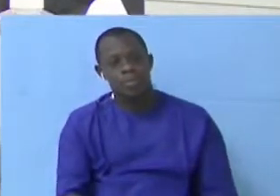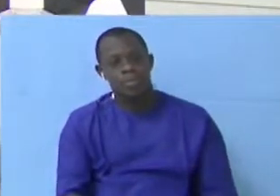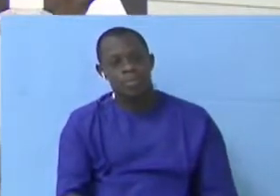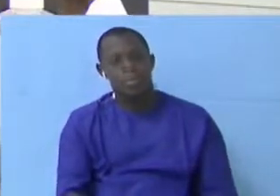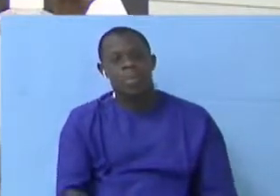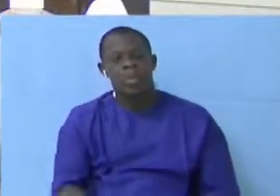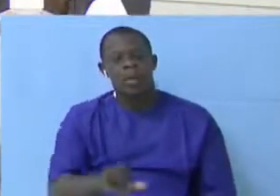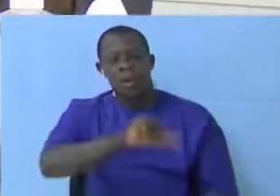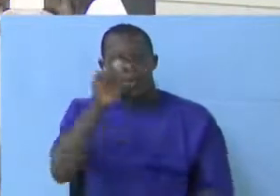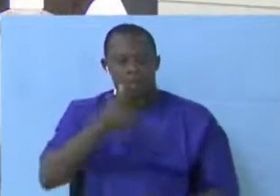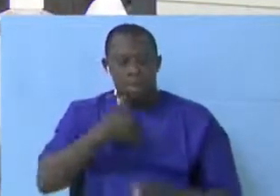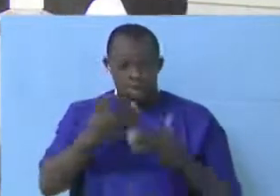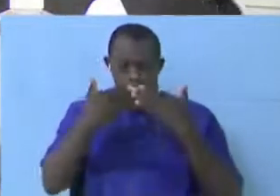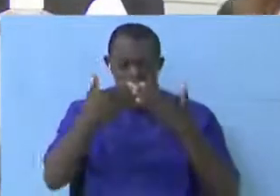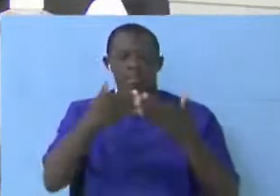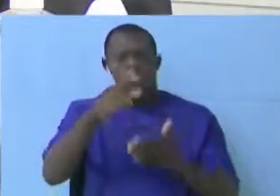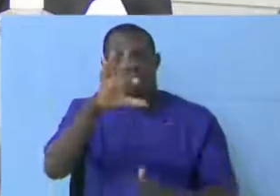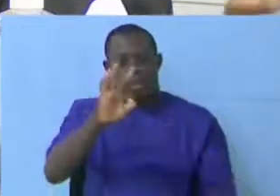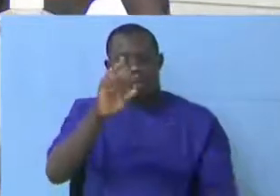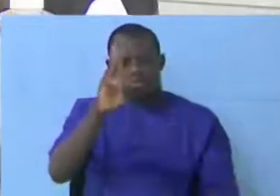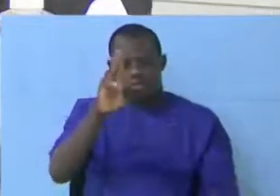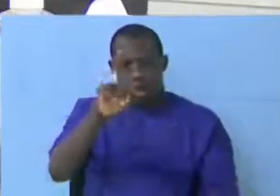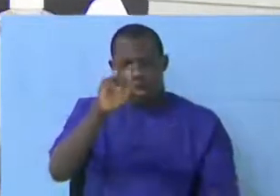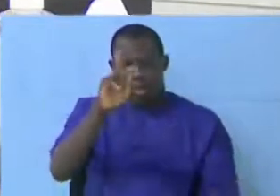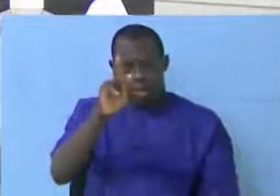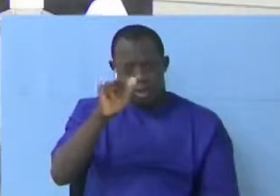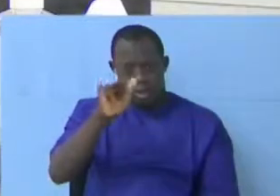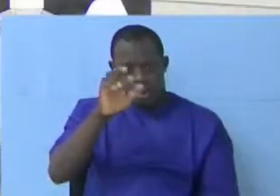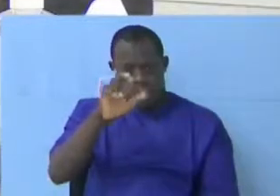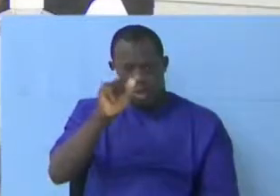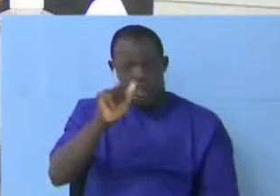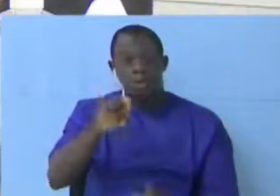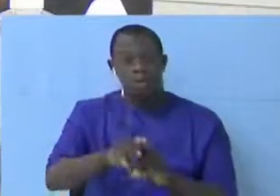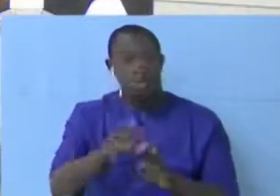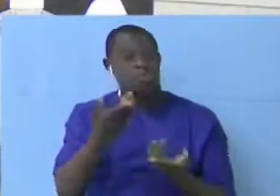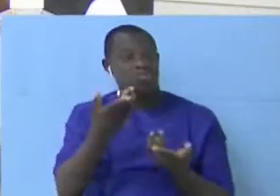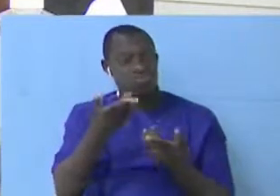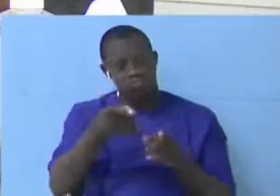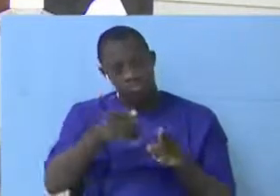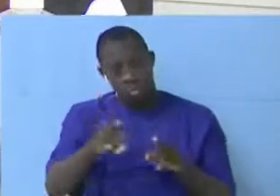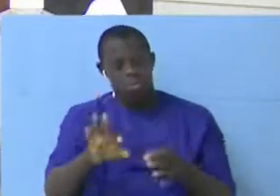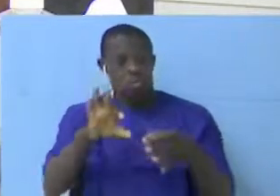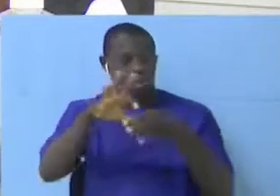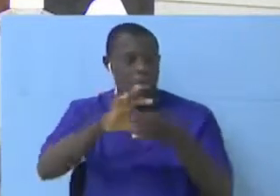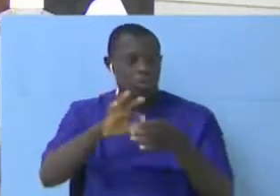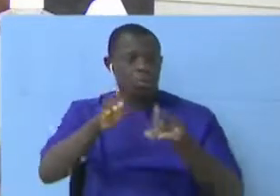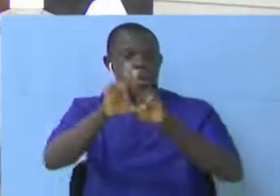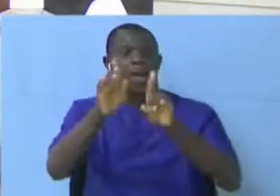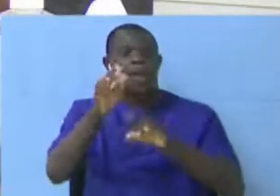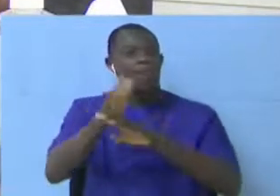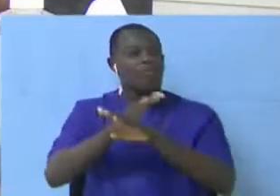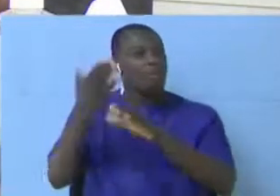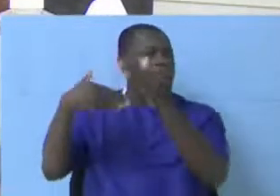And I told him Tunkara was connected to a previous case that I was investigating. So